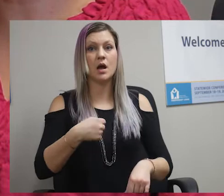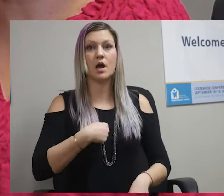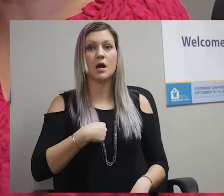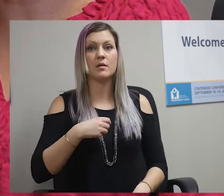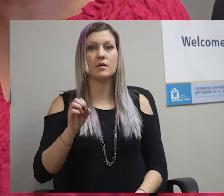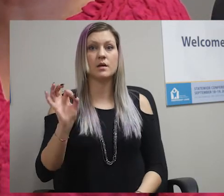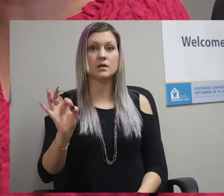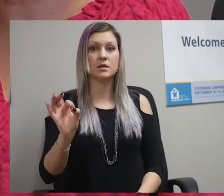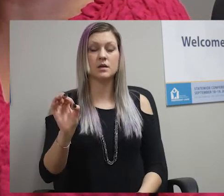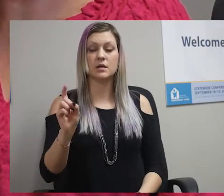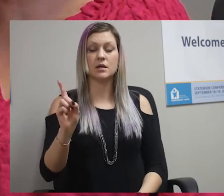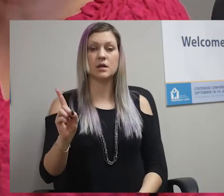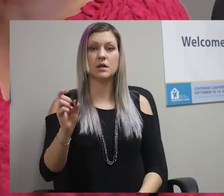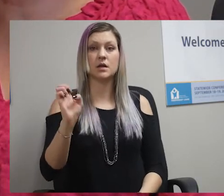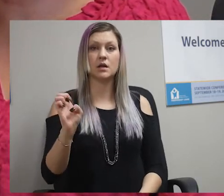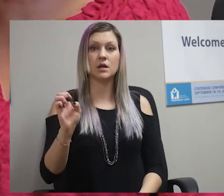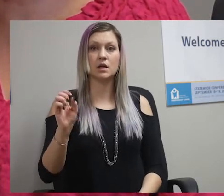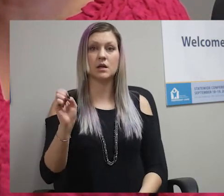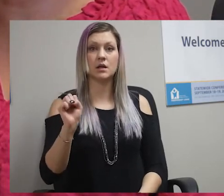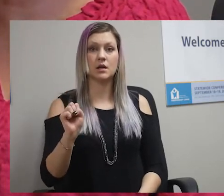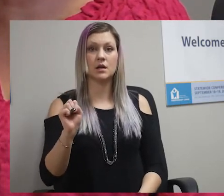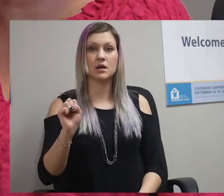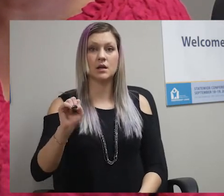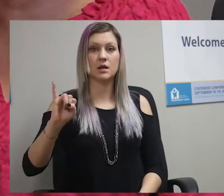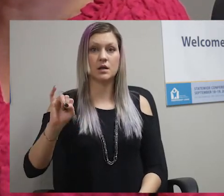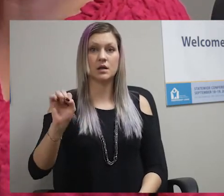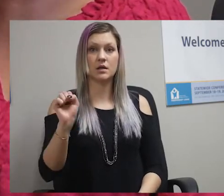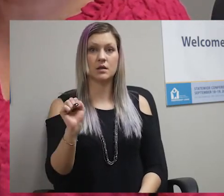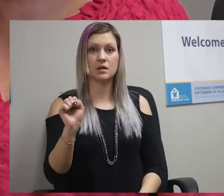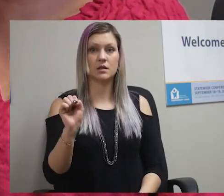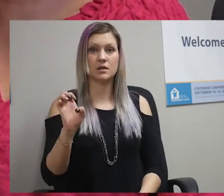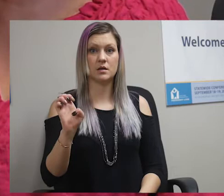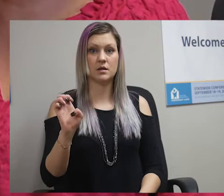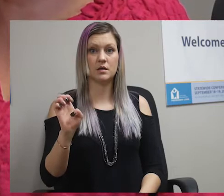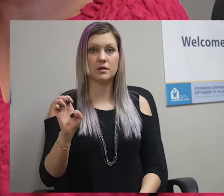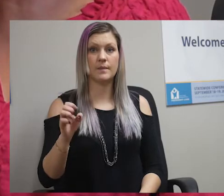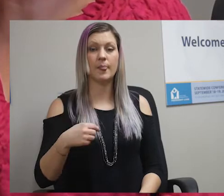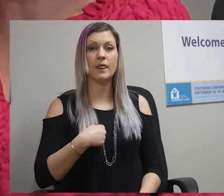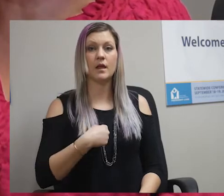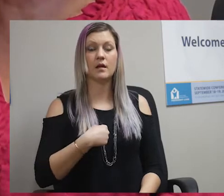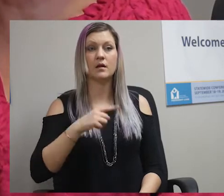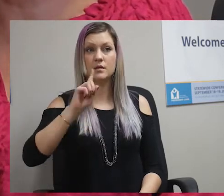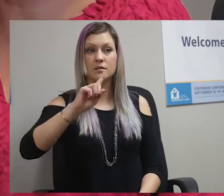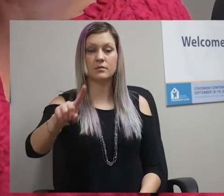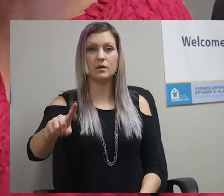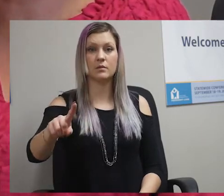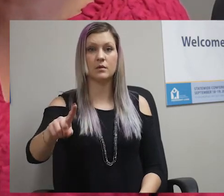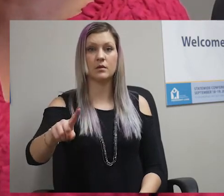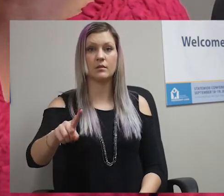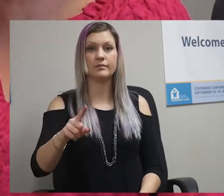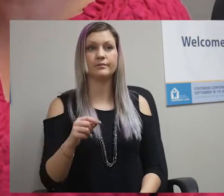at Consumer Directed Choices as the Communications and Outreach Specialist. So I spend my day talking